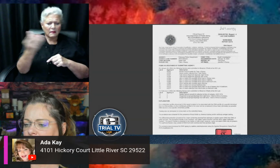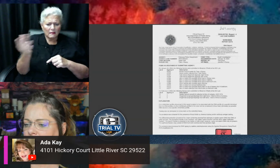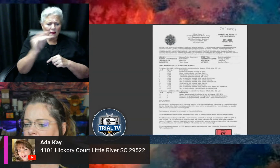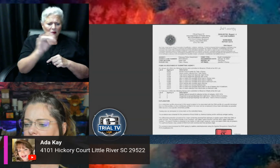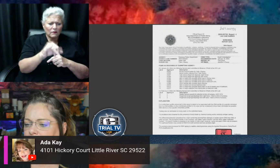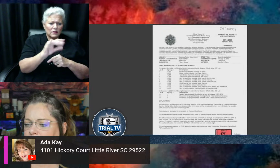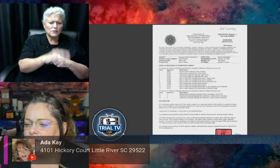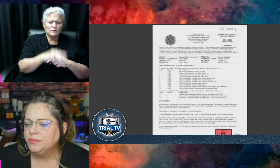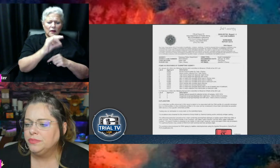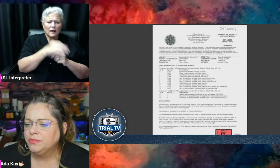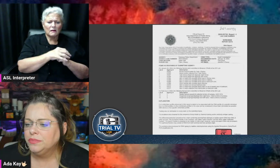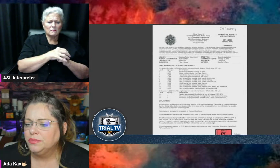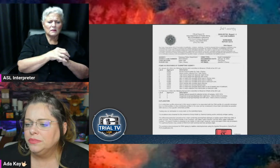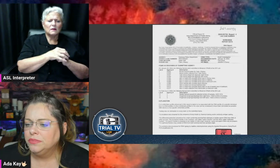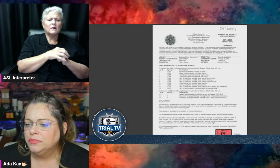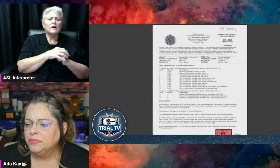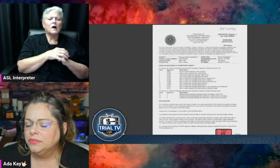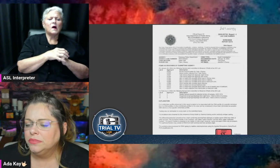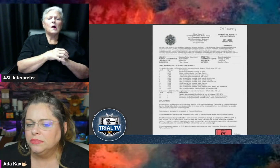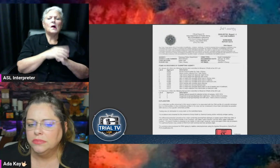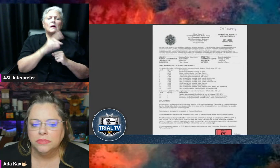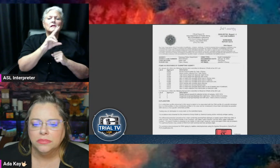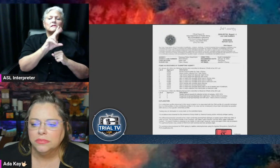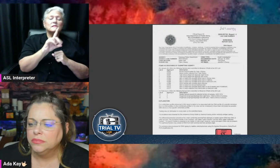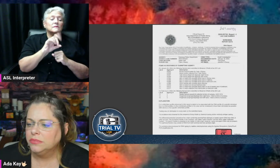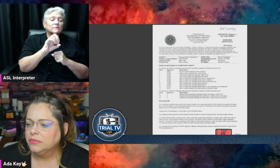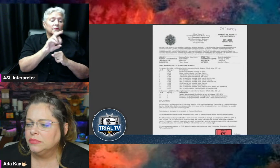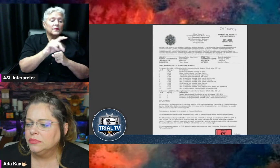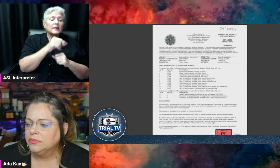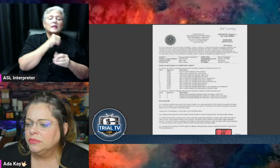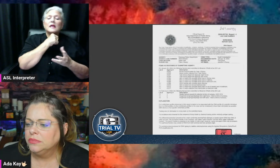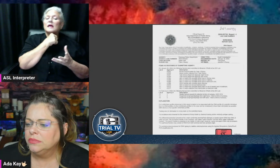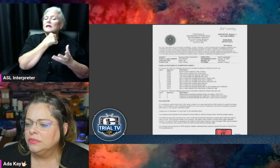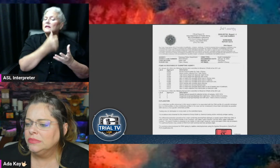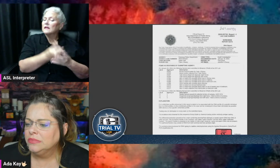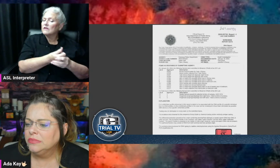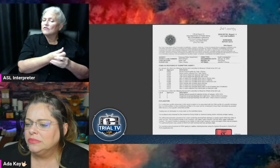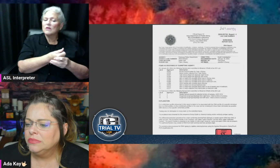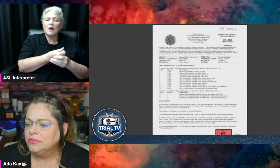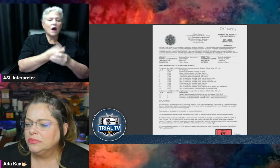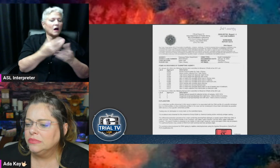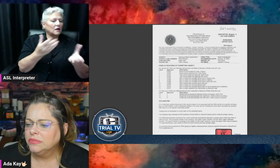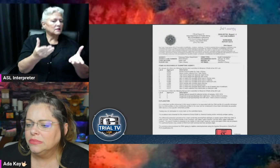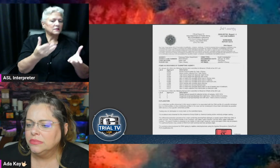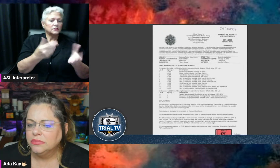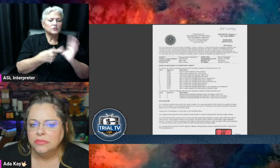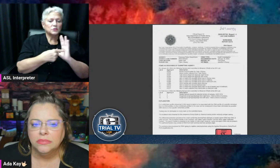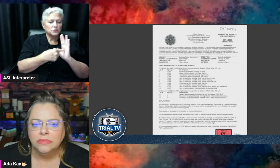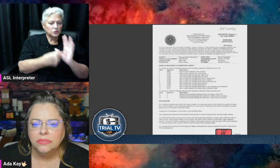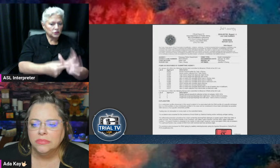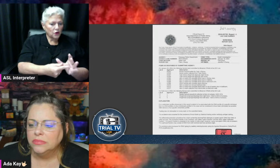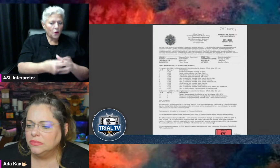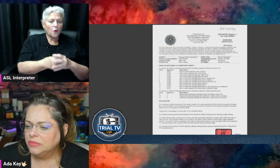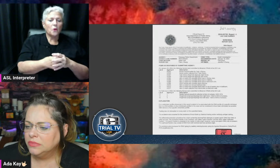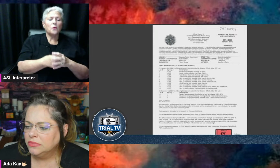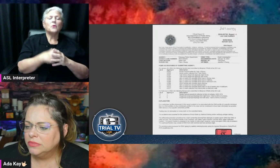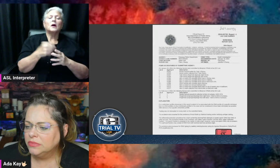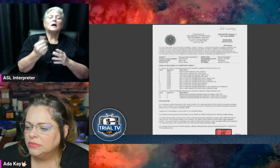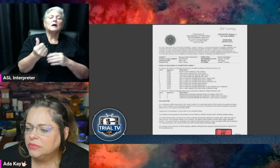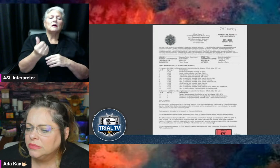Well, screening did not indicate the presence of seminal fluid on the items, and no sperm were